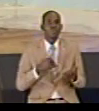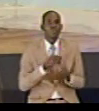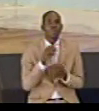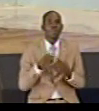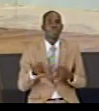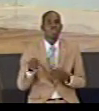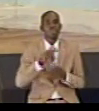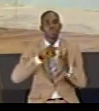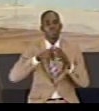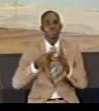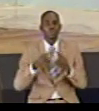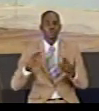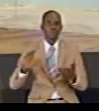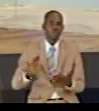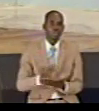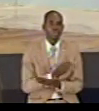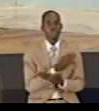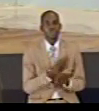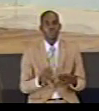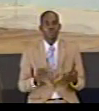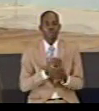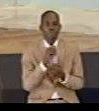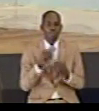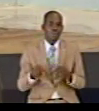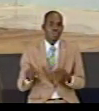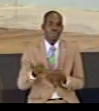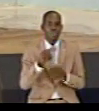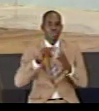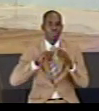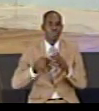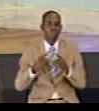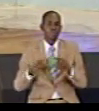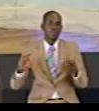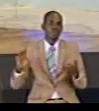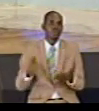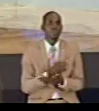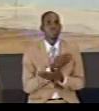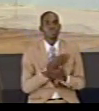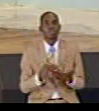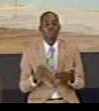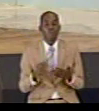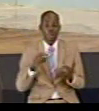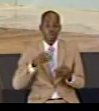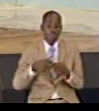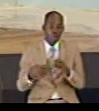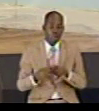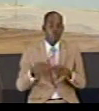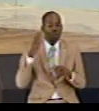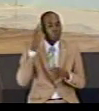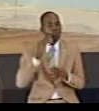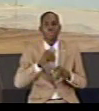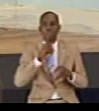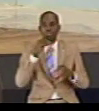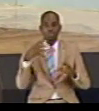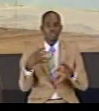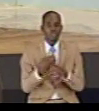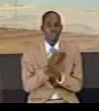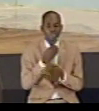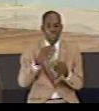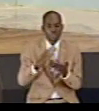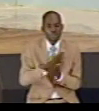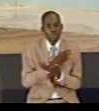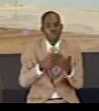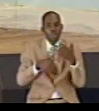sing, and when they began to sing, problem will not take the song out of your